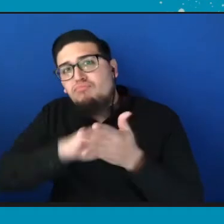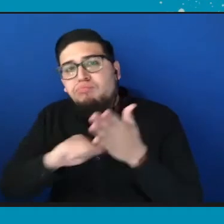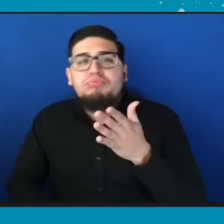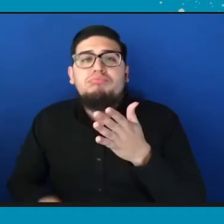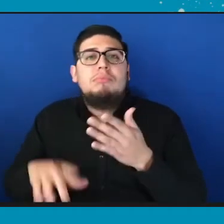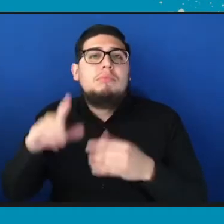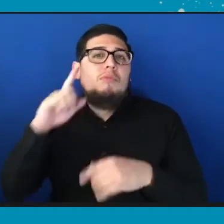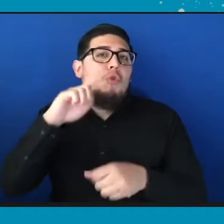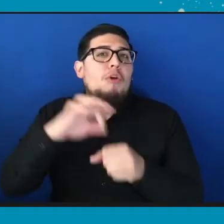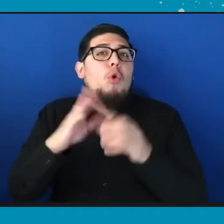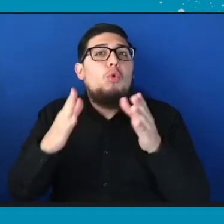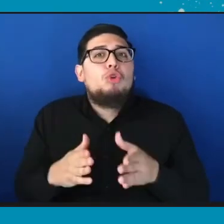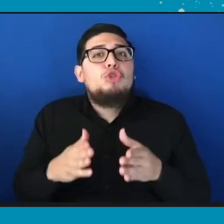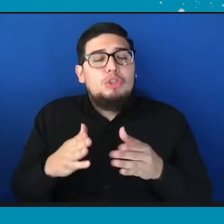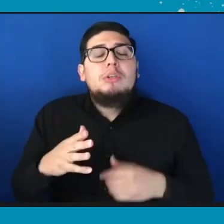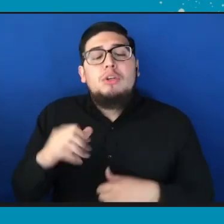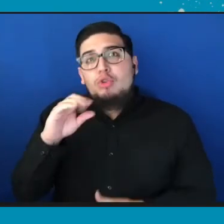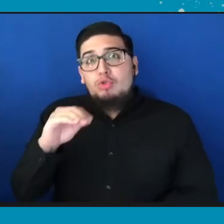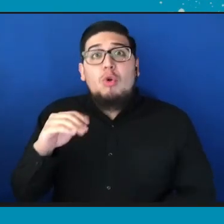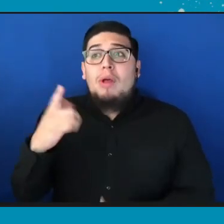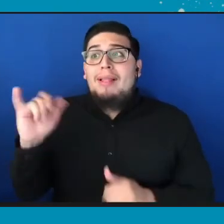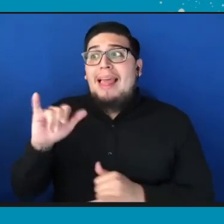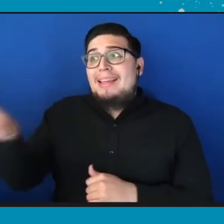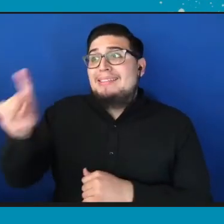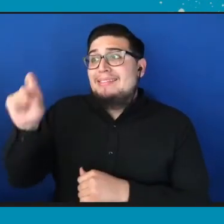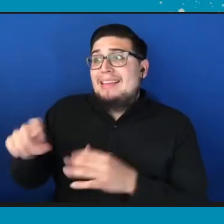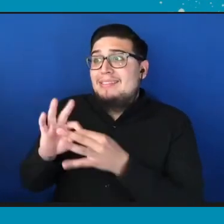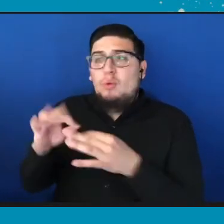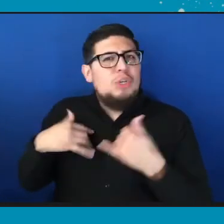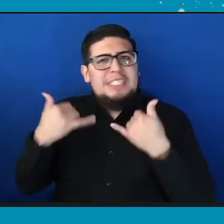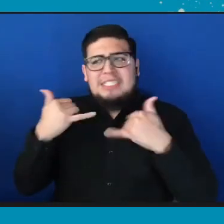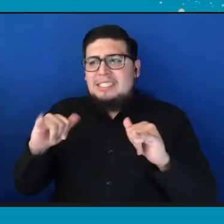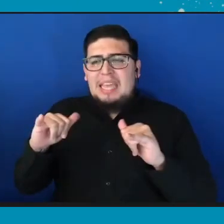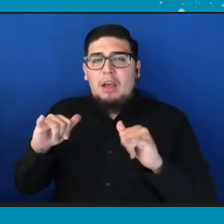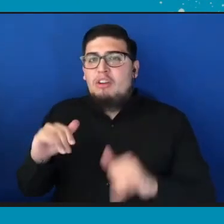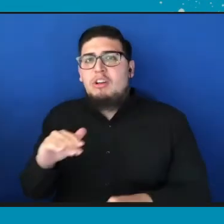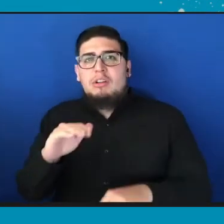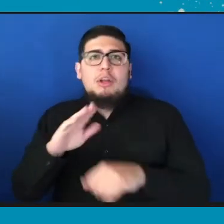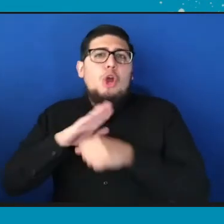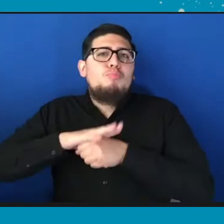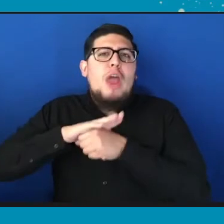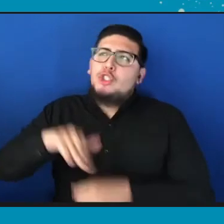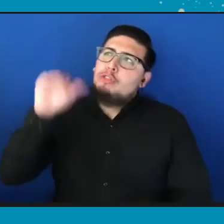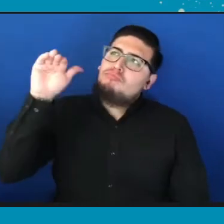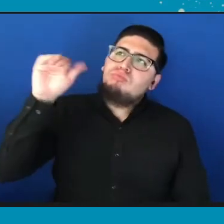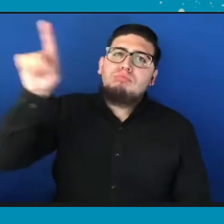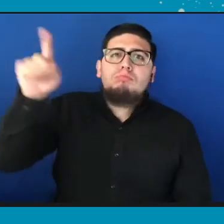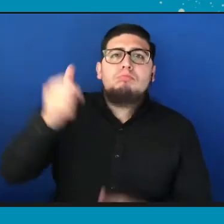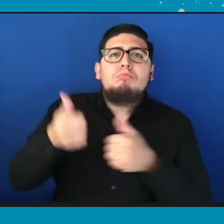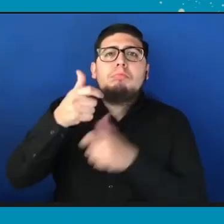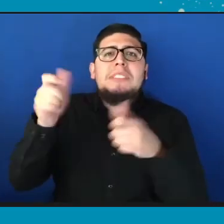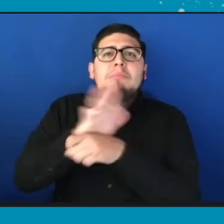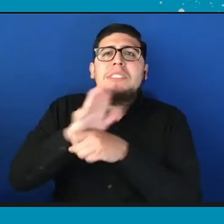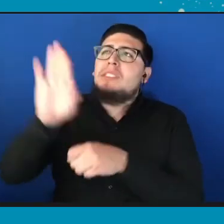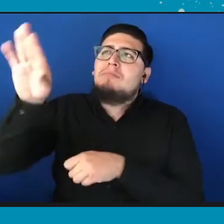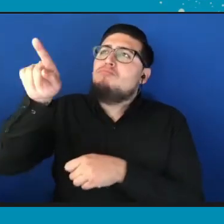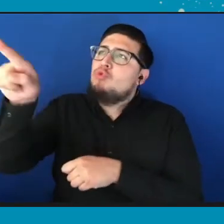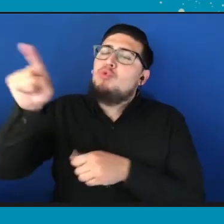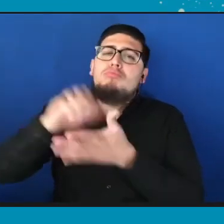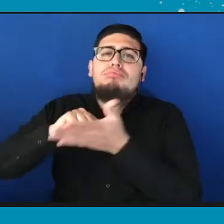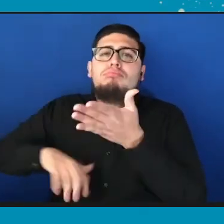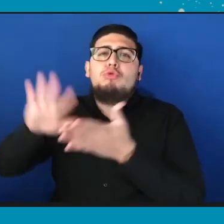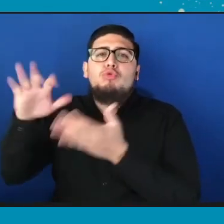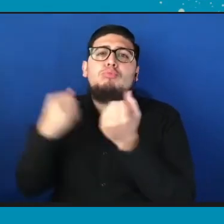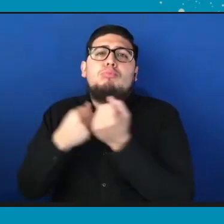said, we are still putting our foot on the necks of corporations and asking people in other states who do not have